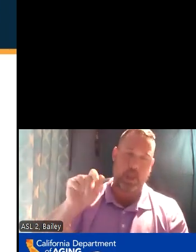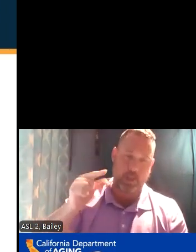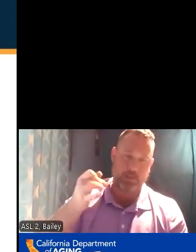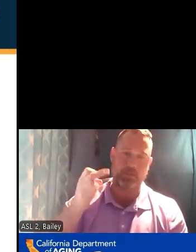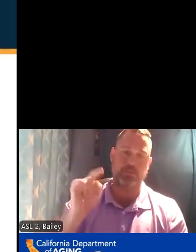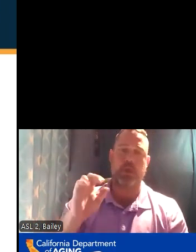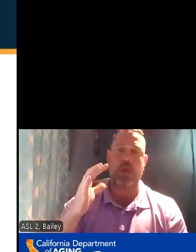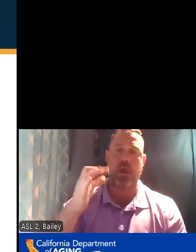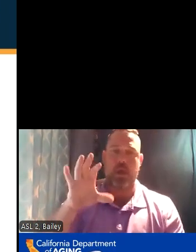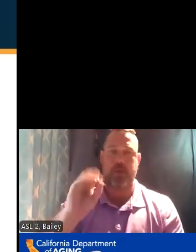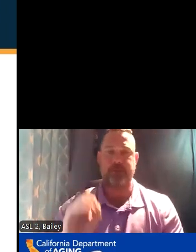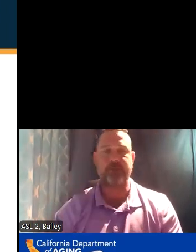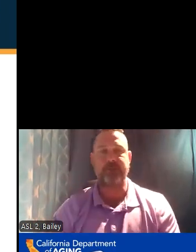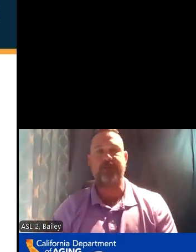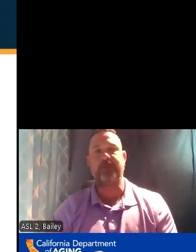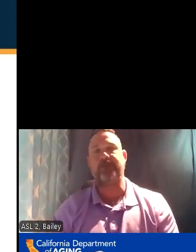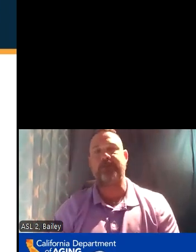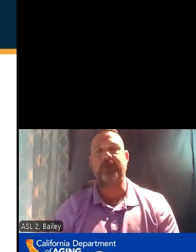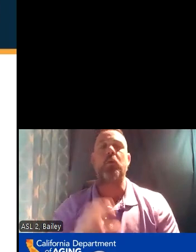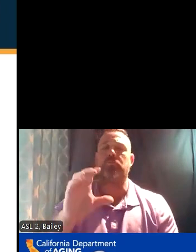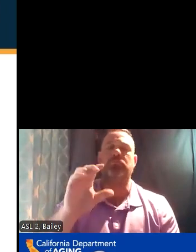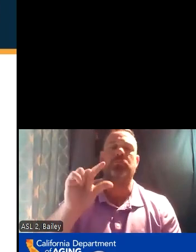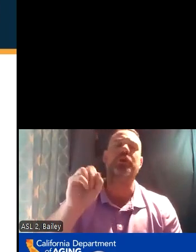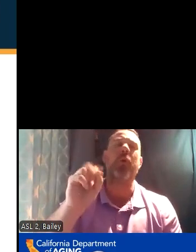engage@aging.ca.gov. Next slide.